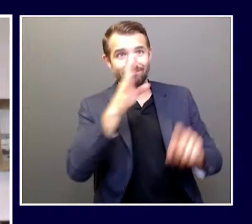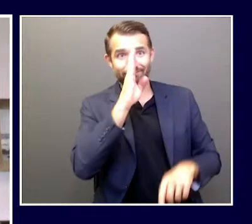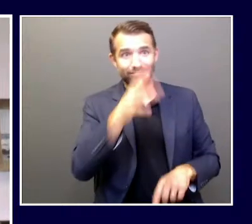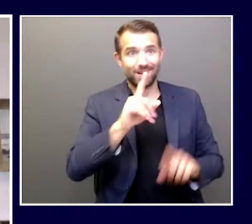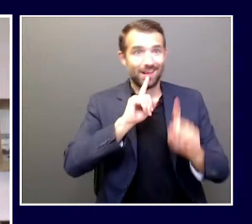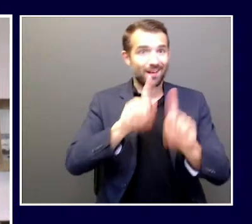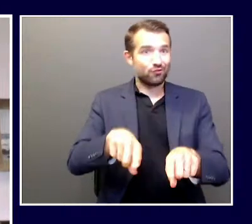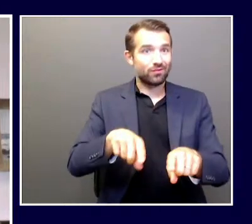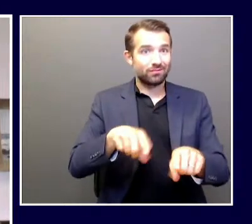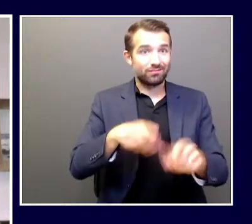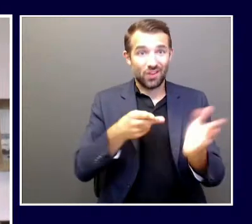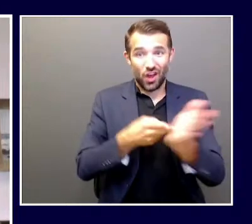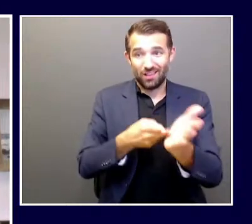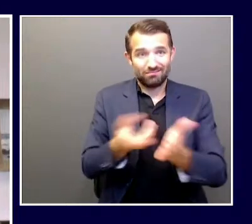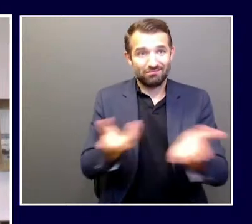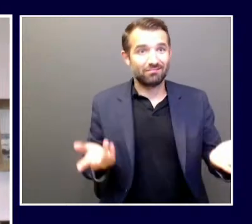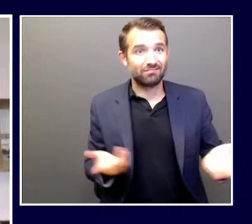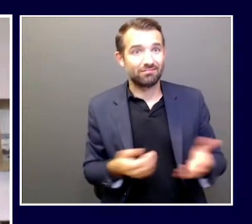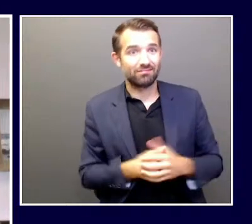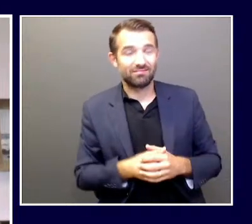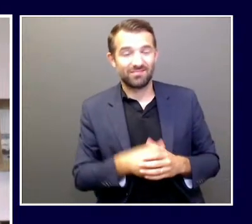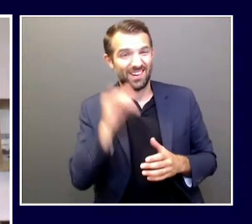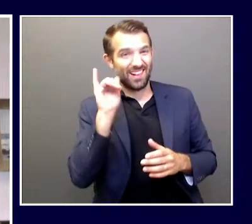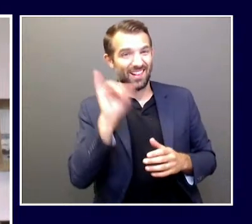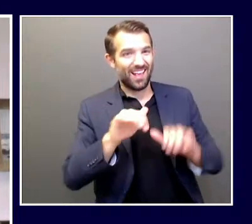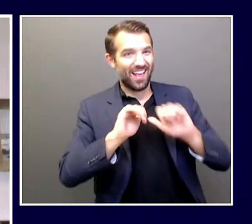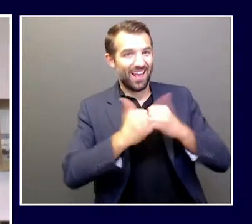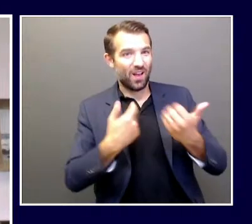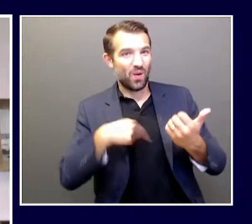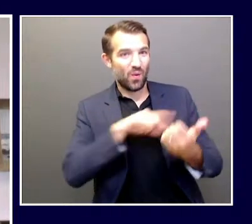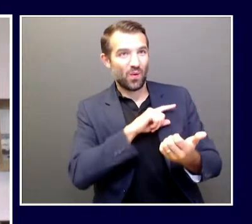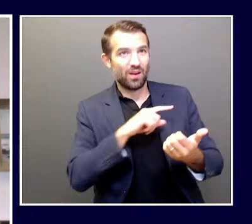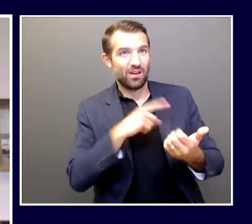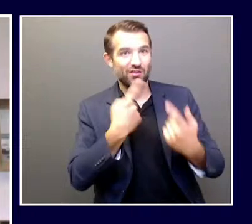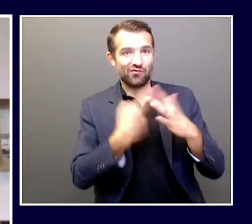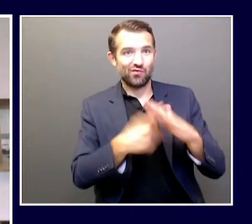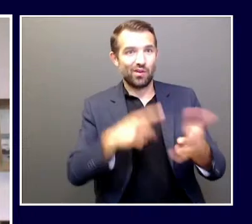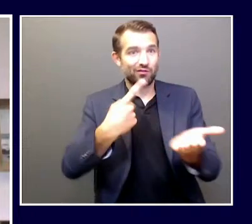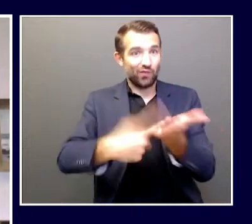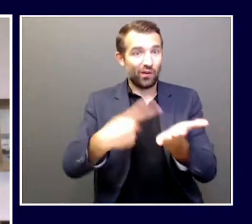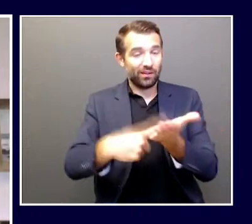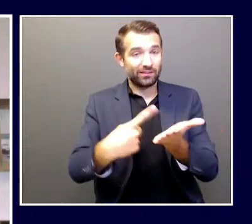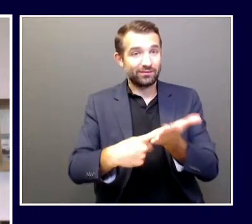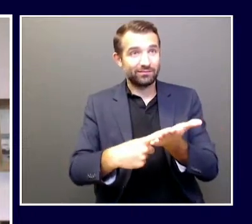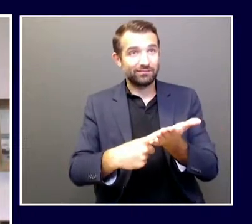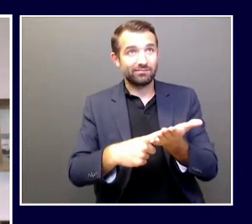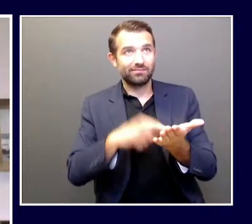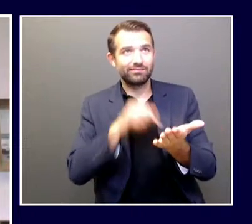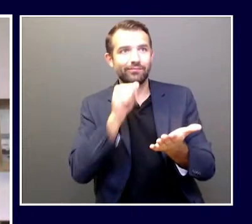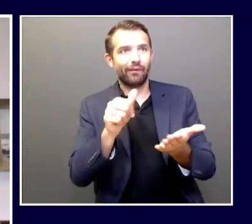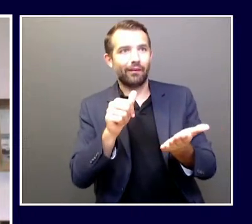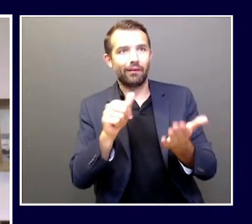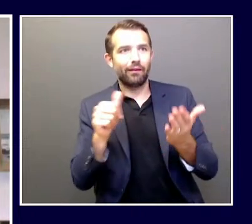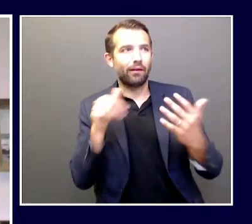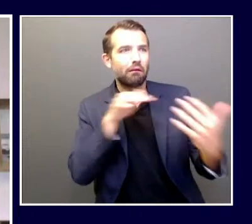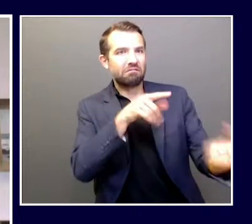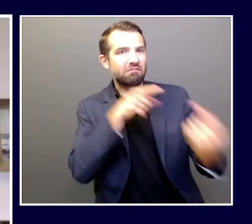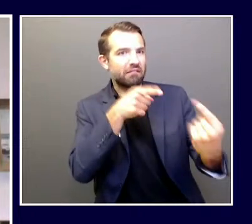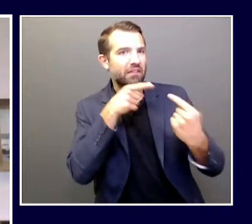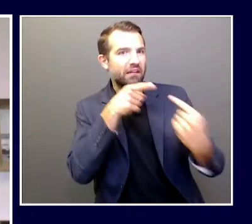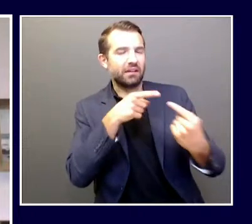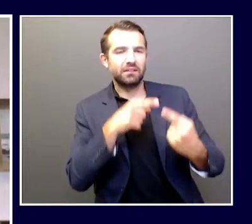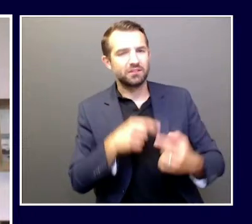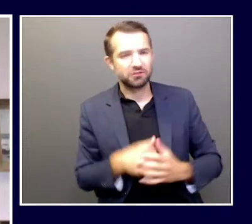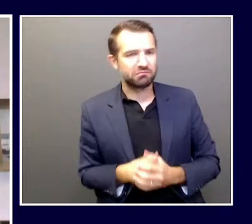way to start this conversation, rather than pitting it as an us versus them. As you say, Emily, there are probably individuals out there who